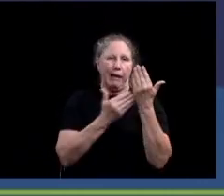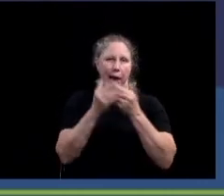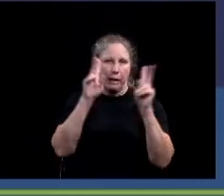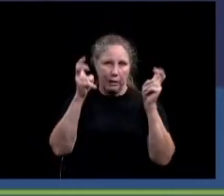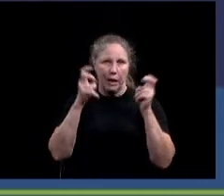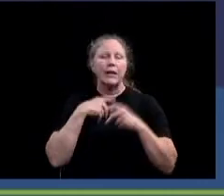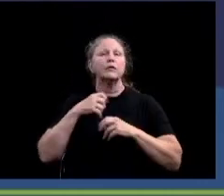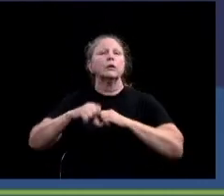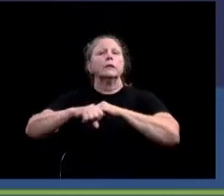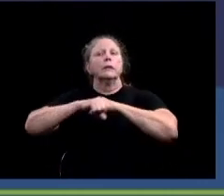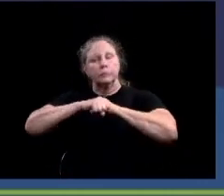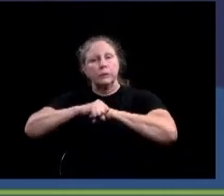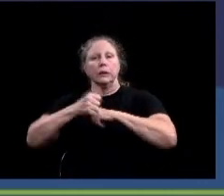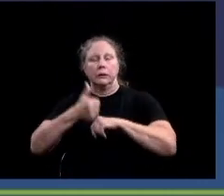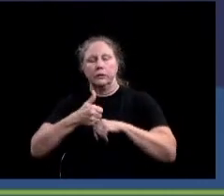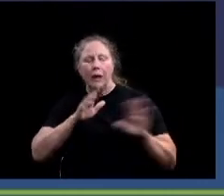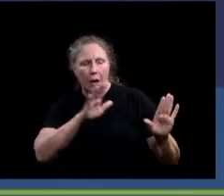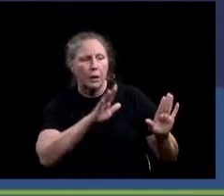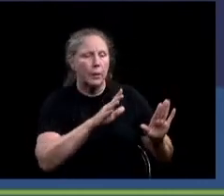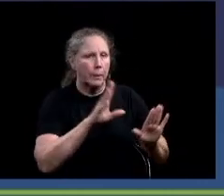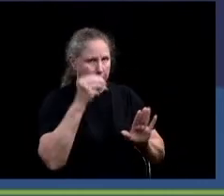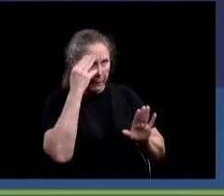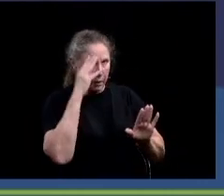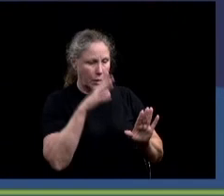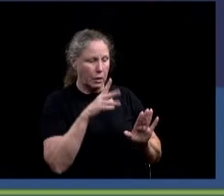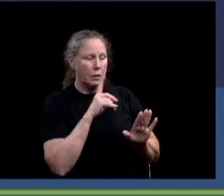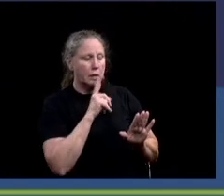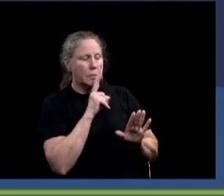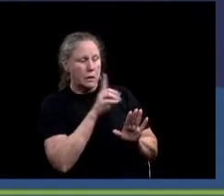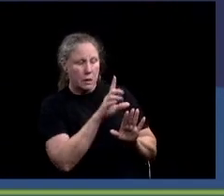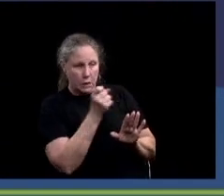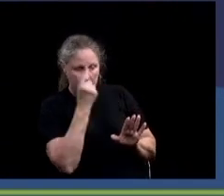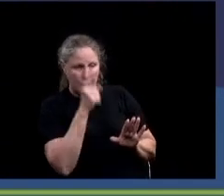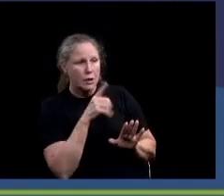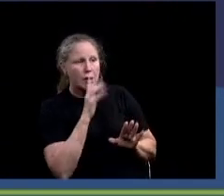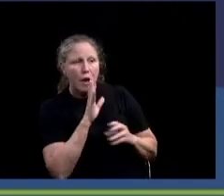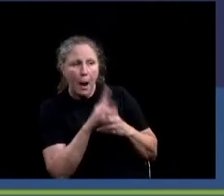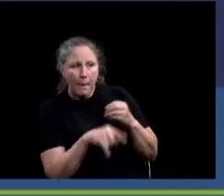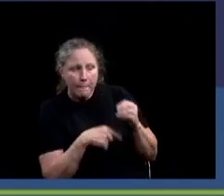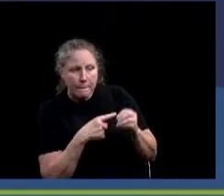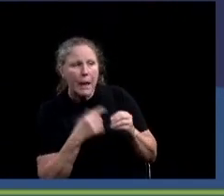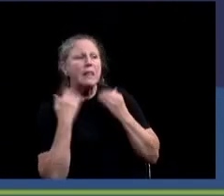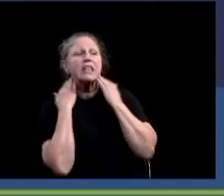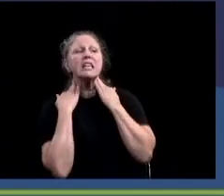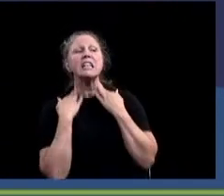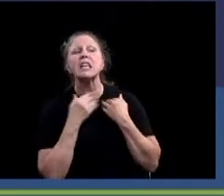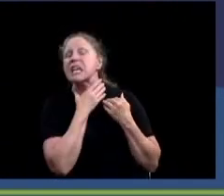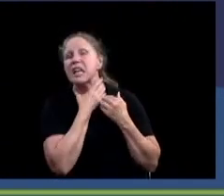that's not, you're not talking about the neck or throat when you're talking about the common peroneal.